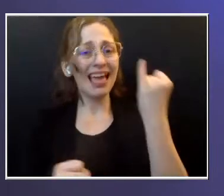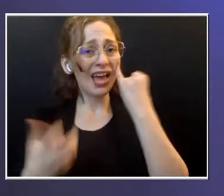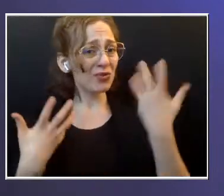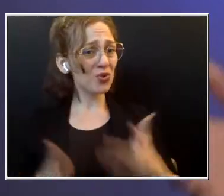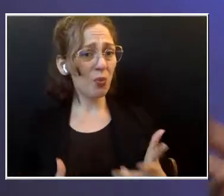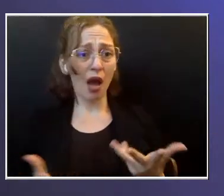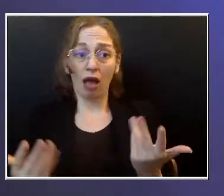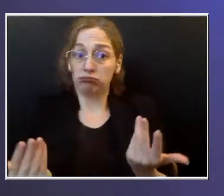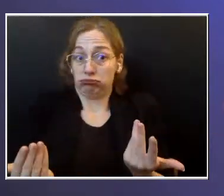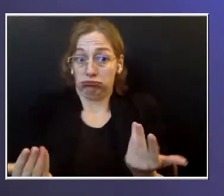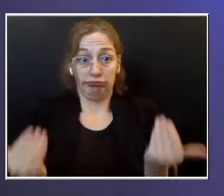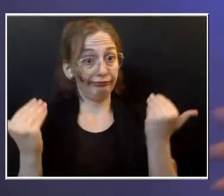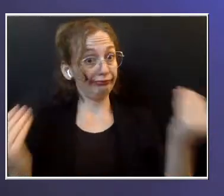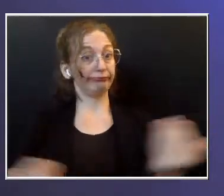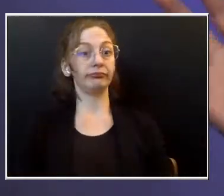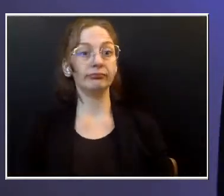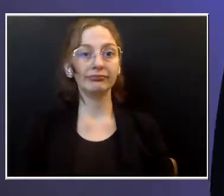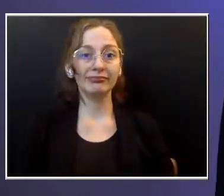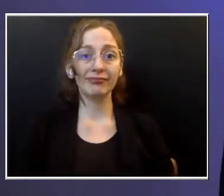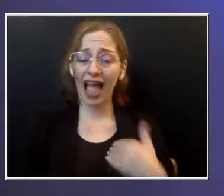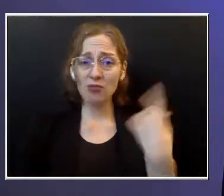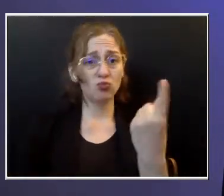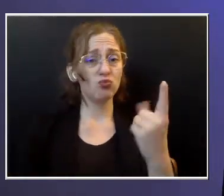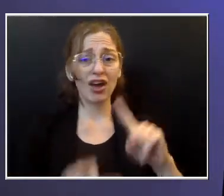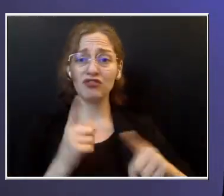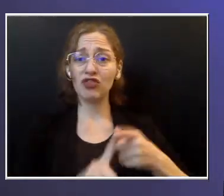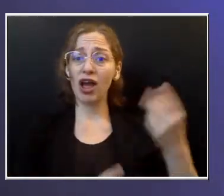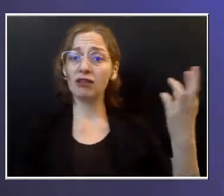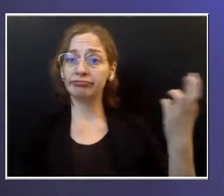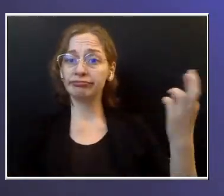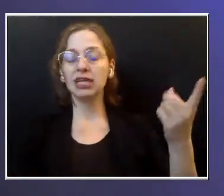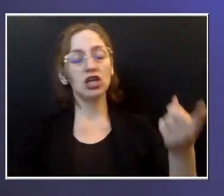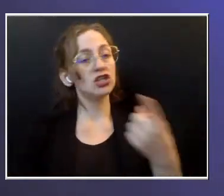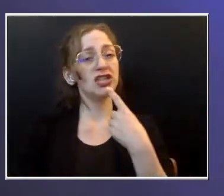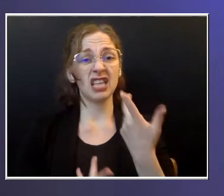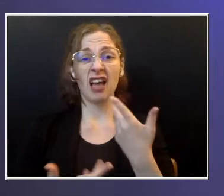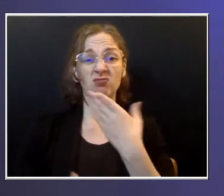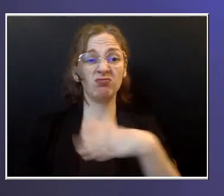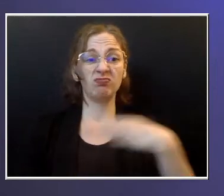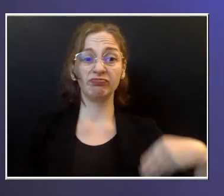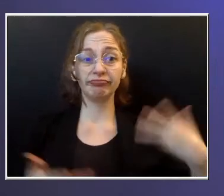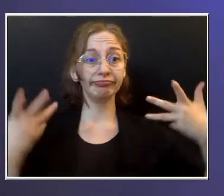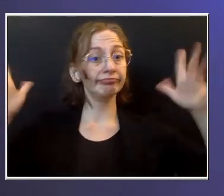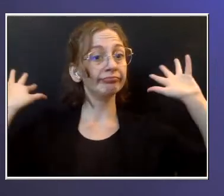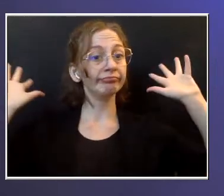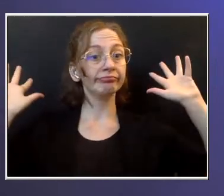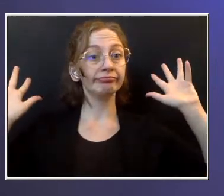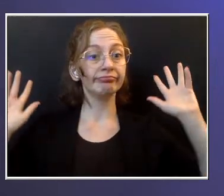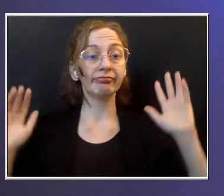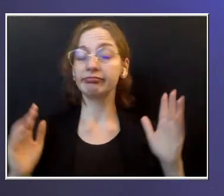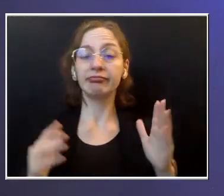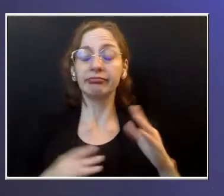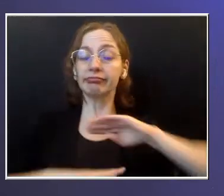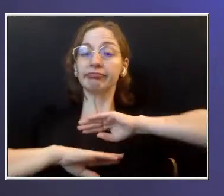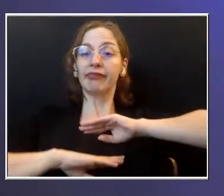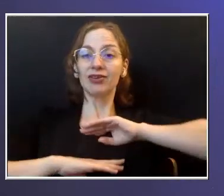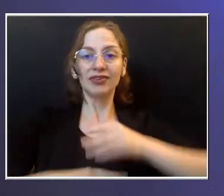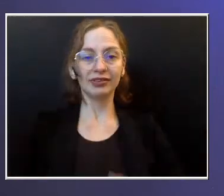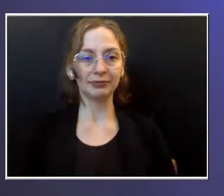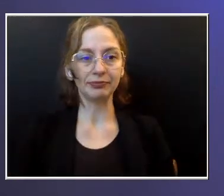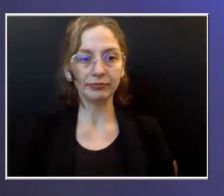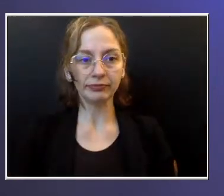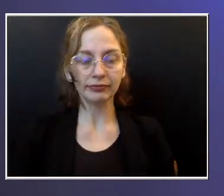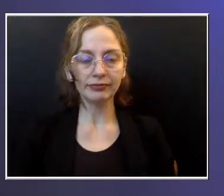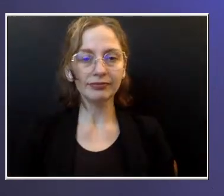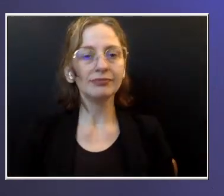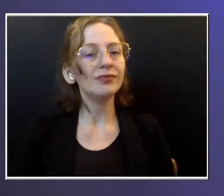friend that didn't, she was fine. They're gone, she's happy. But that's what she wanted, and so just being able to embrace what you want and fighting for what